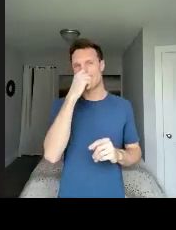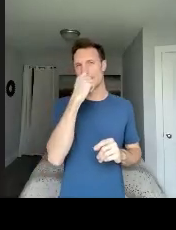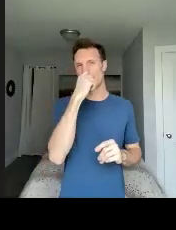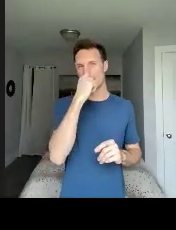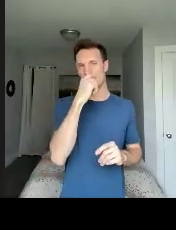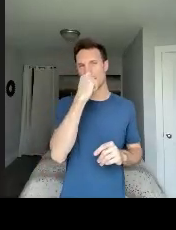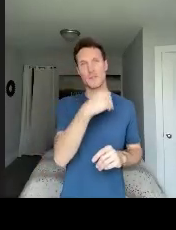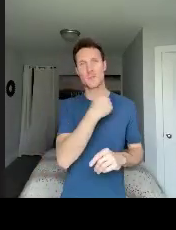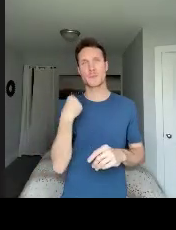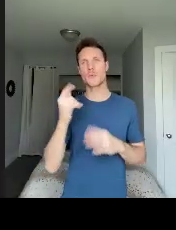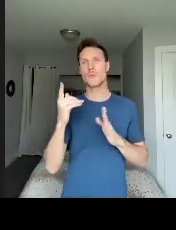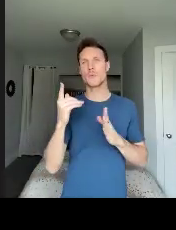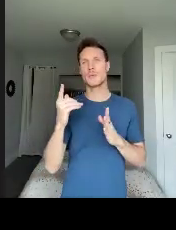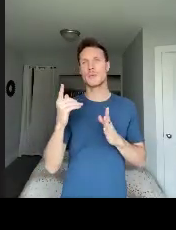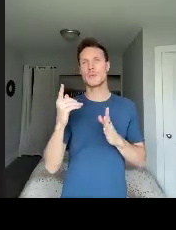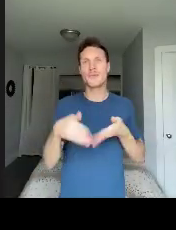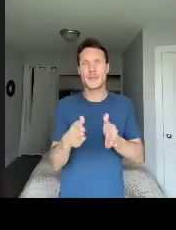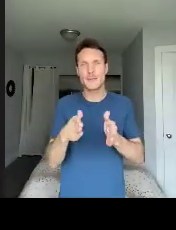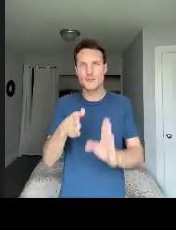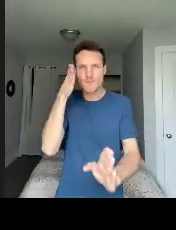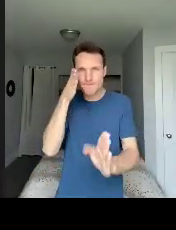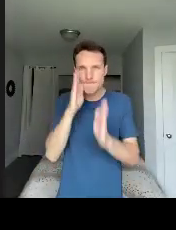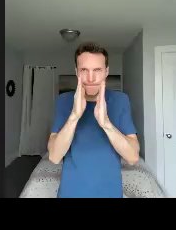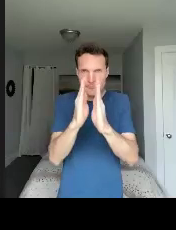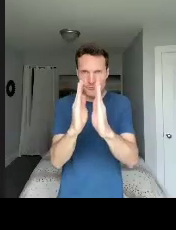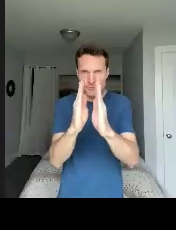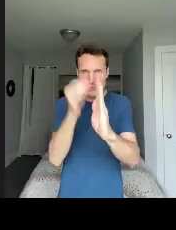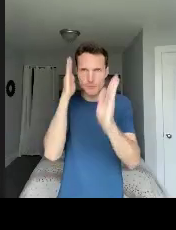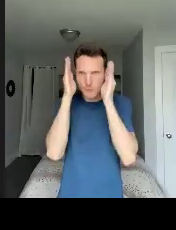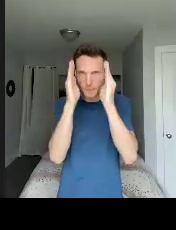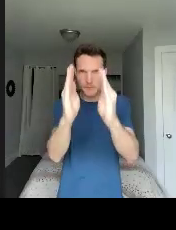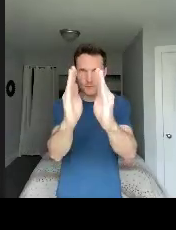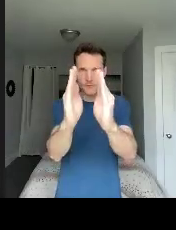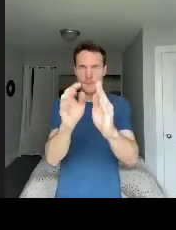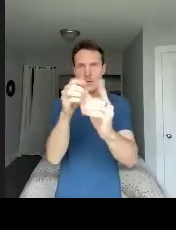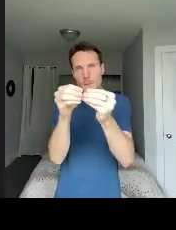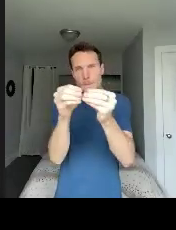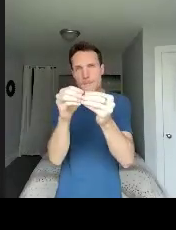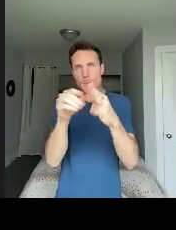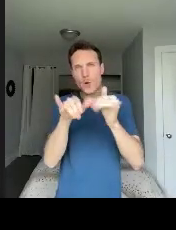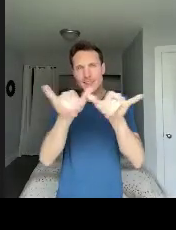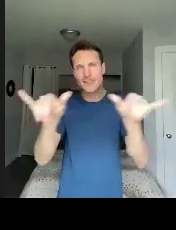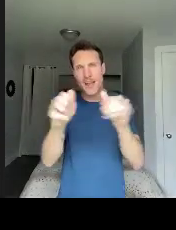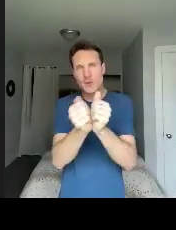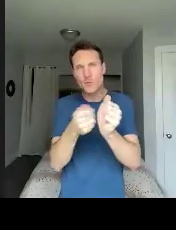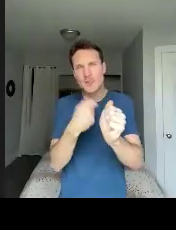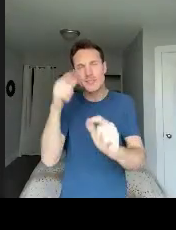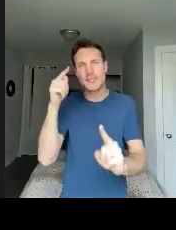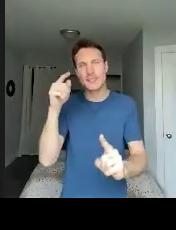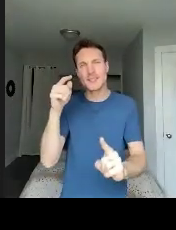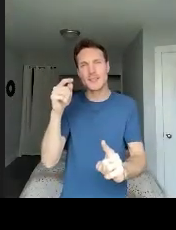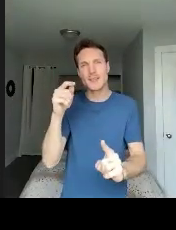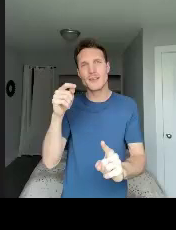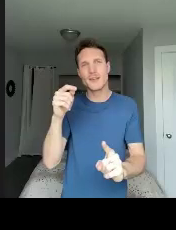little bit to more align with what their intentions are for flagging settings as heightened scrutiny across those